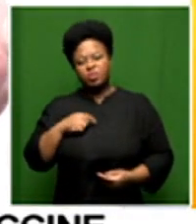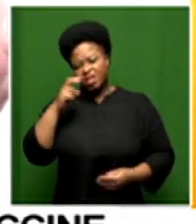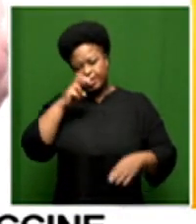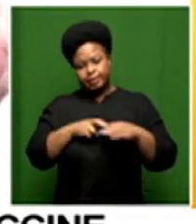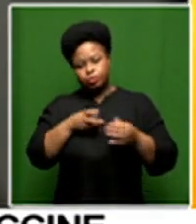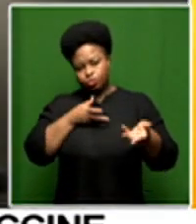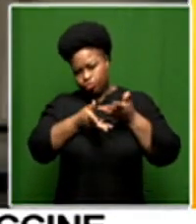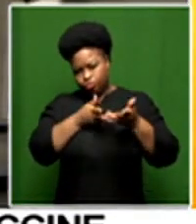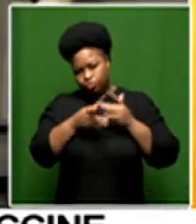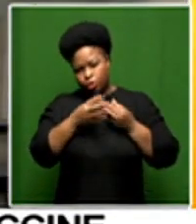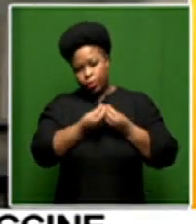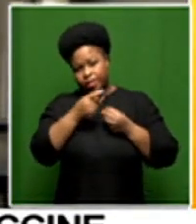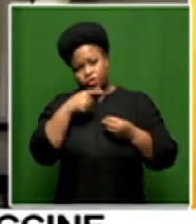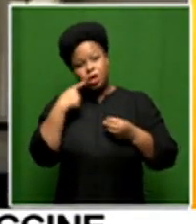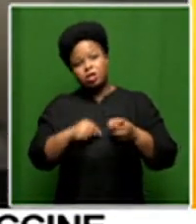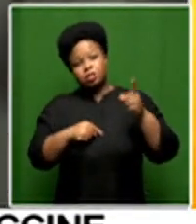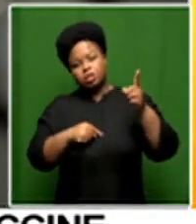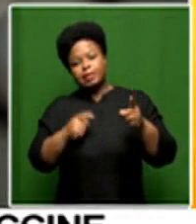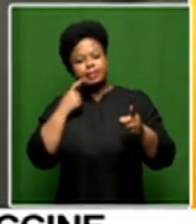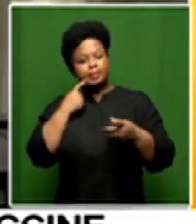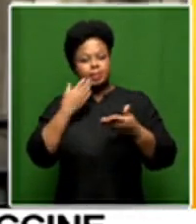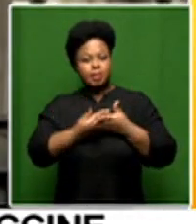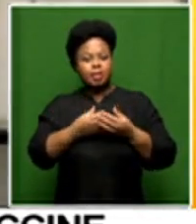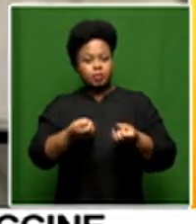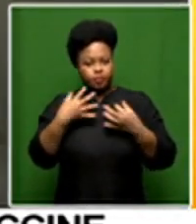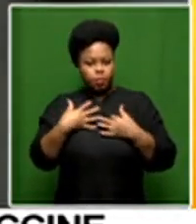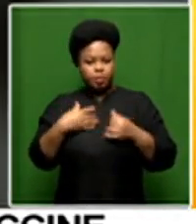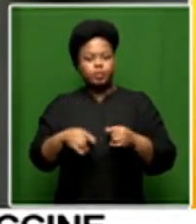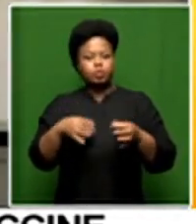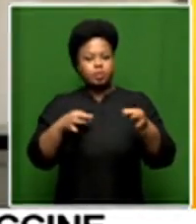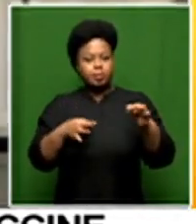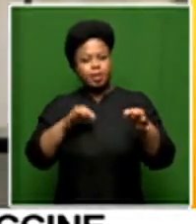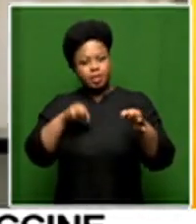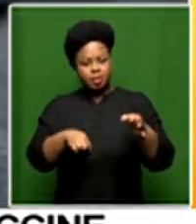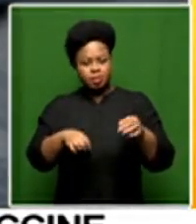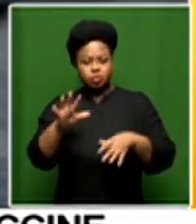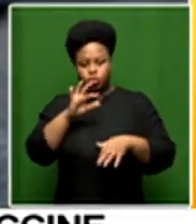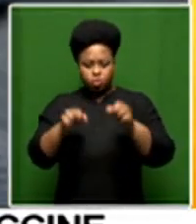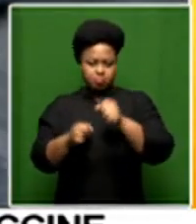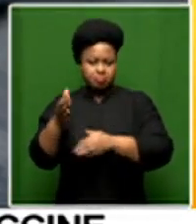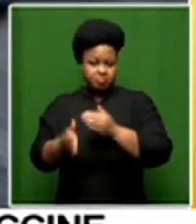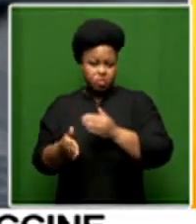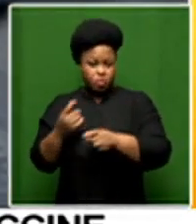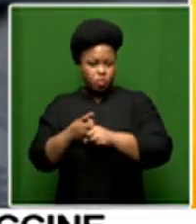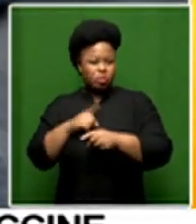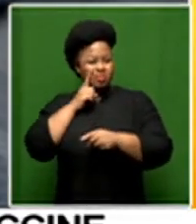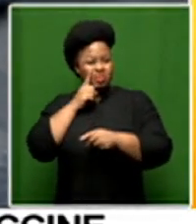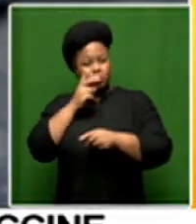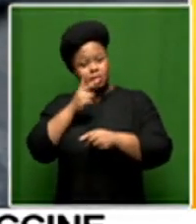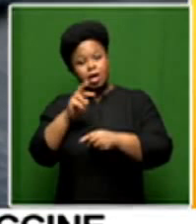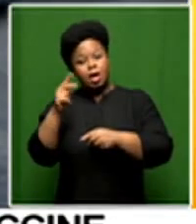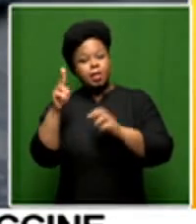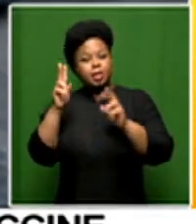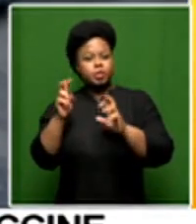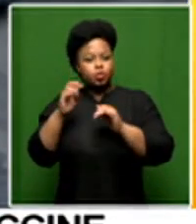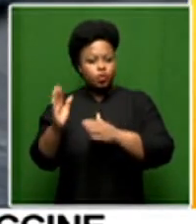of the engagement, that Russia also can be releasing the sample while they have concluded, and also waiting for the issues related